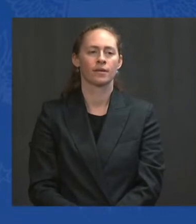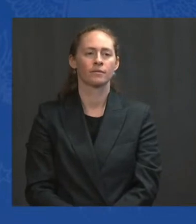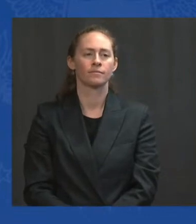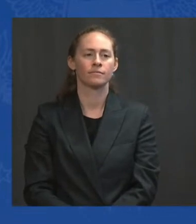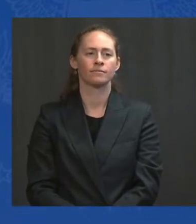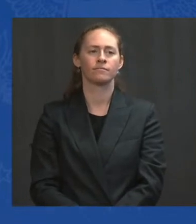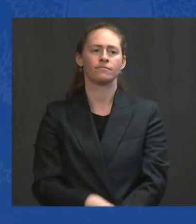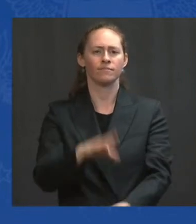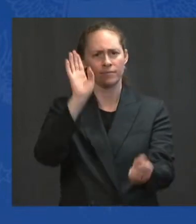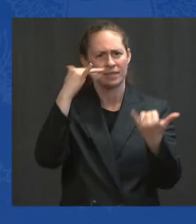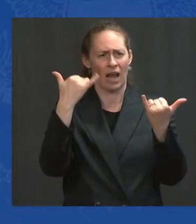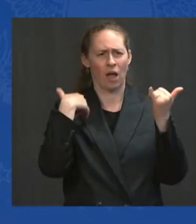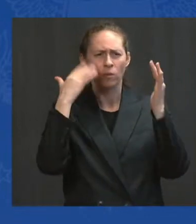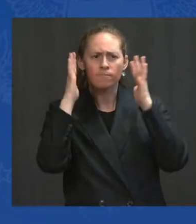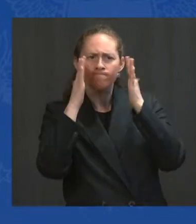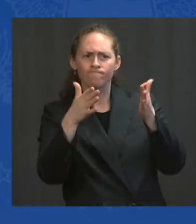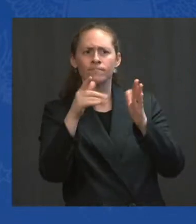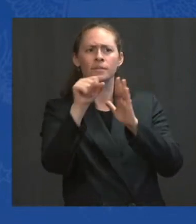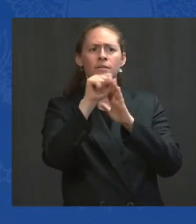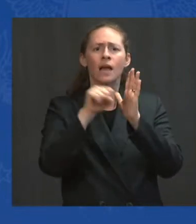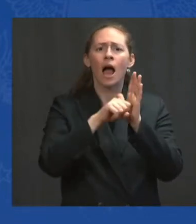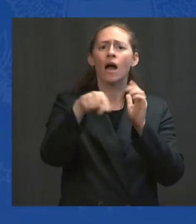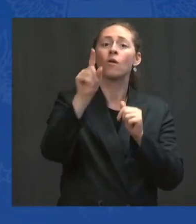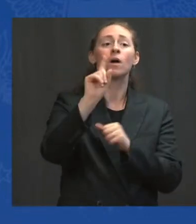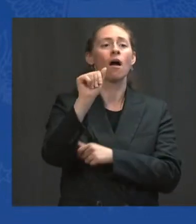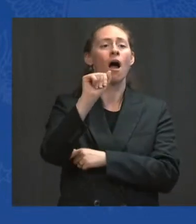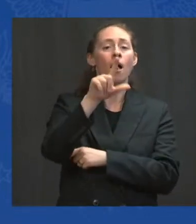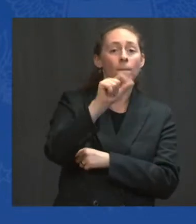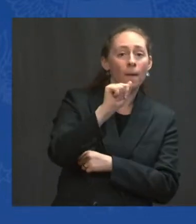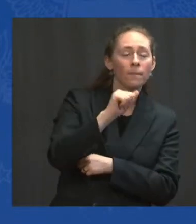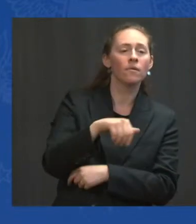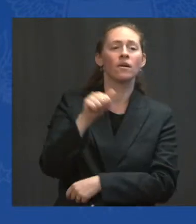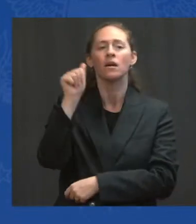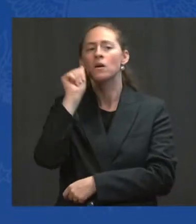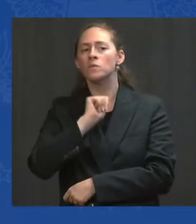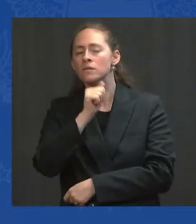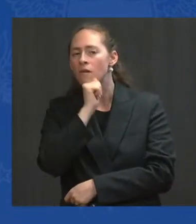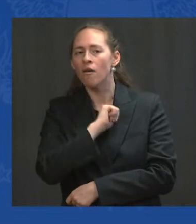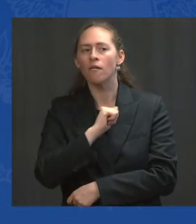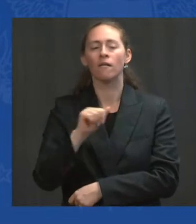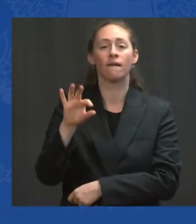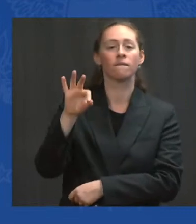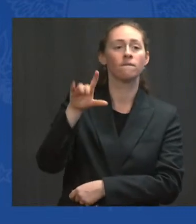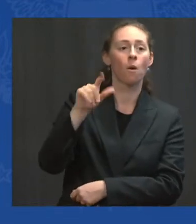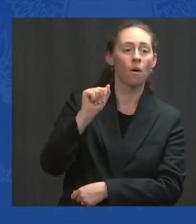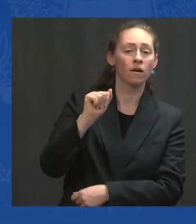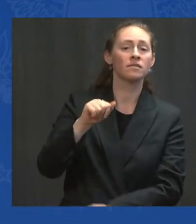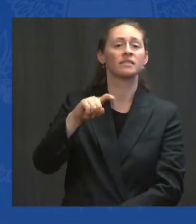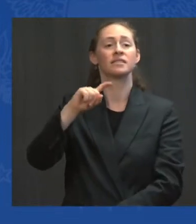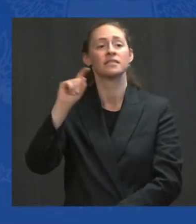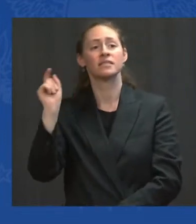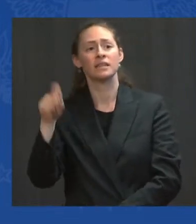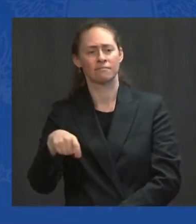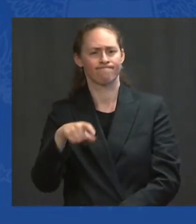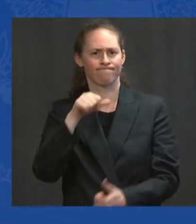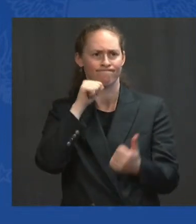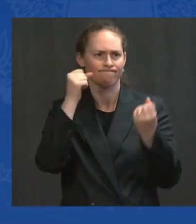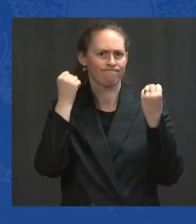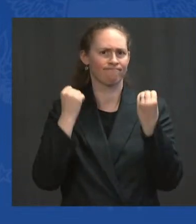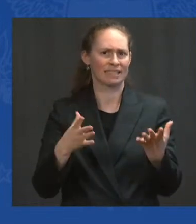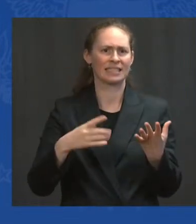states including Alabama, Arizona, Florida, Georgia, and Texas, states with some of the lowest vaccination rates.